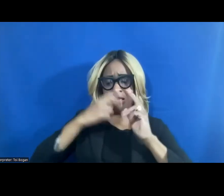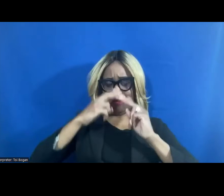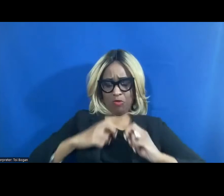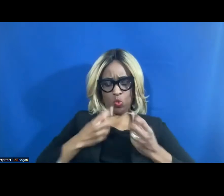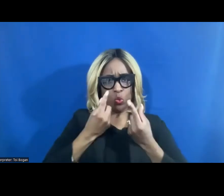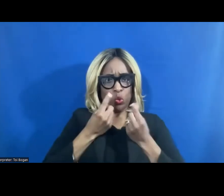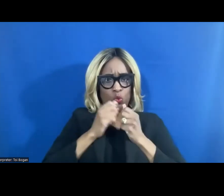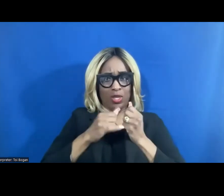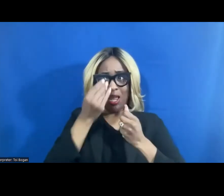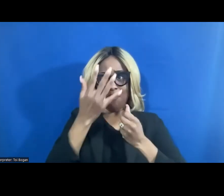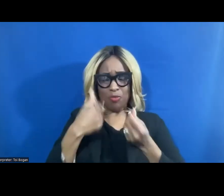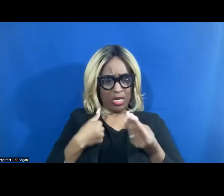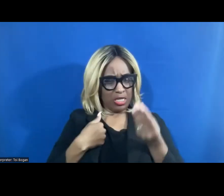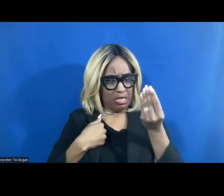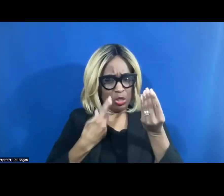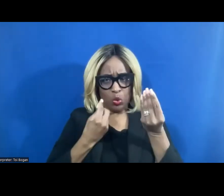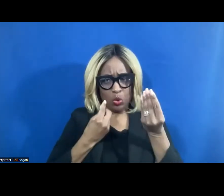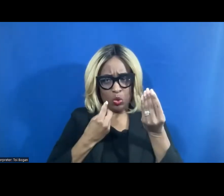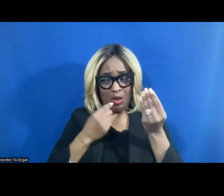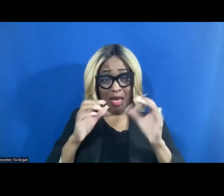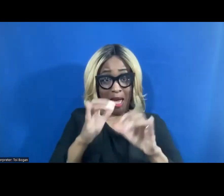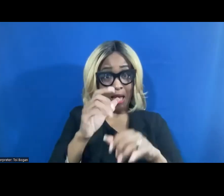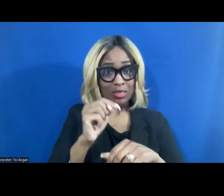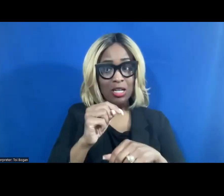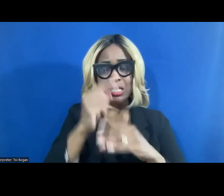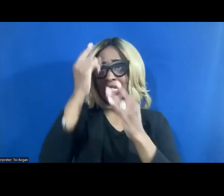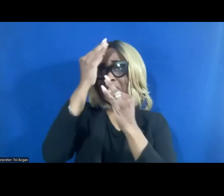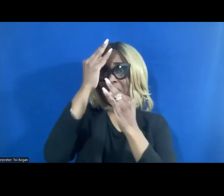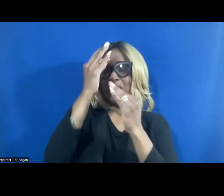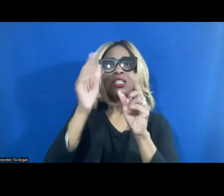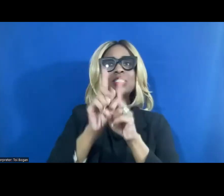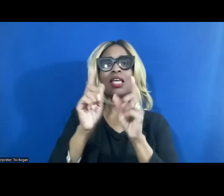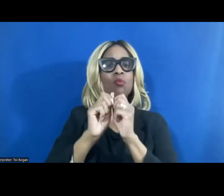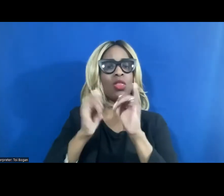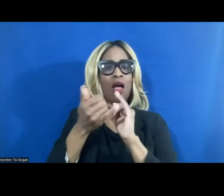it? Do we think through it? And the same thing as how things show up in our systems of healthcare. Are we just